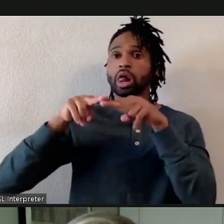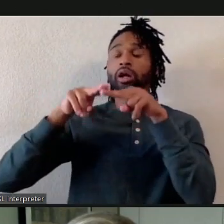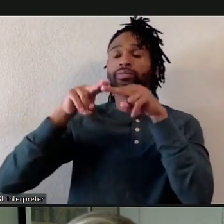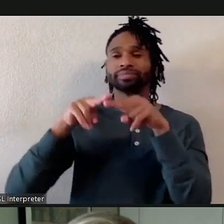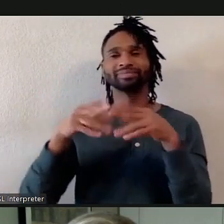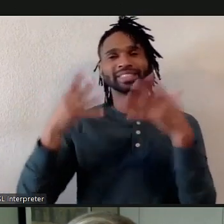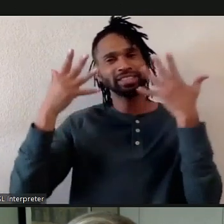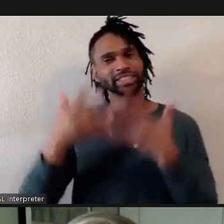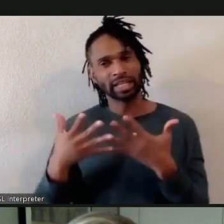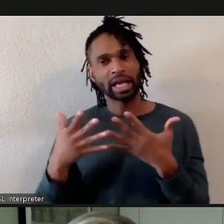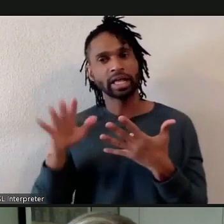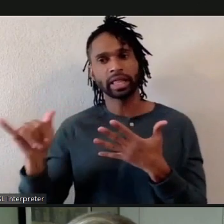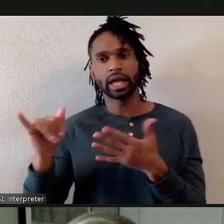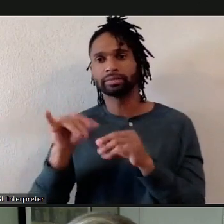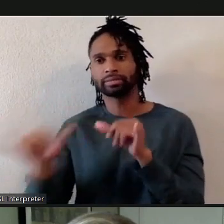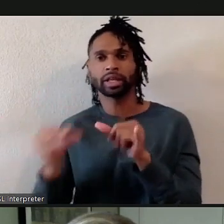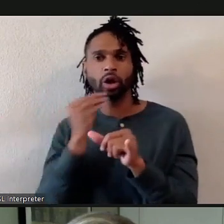real option.